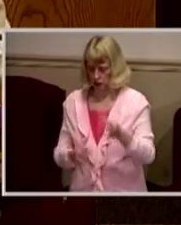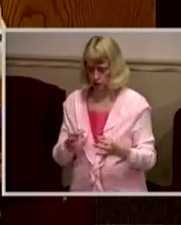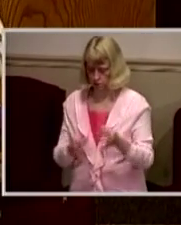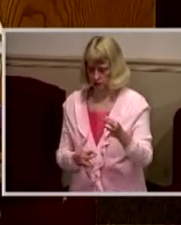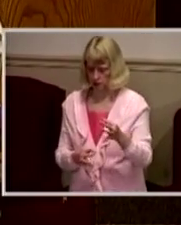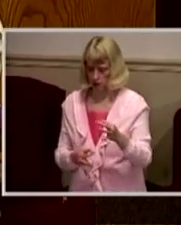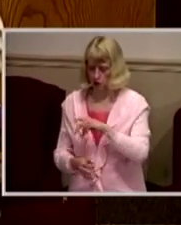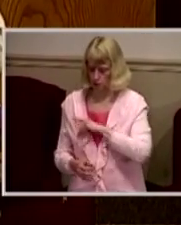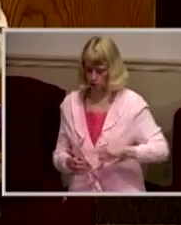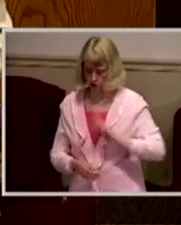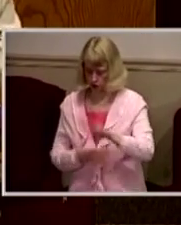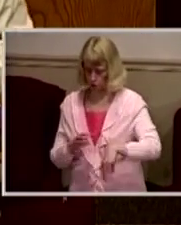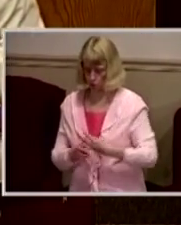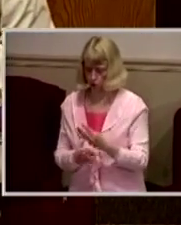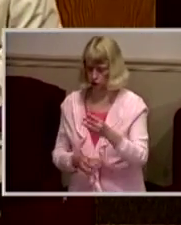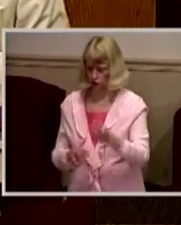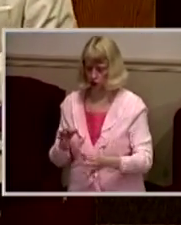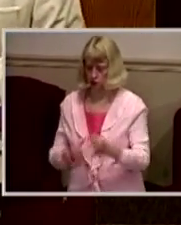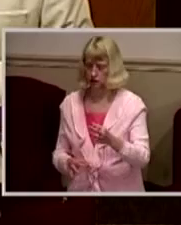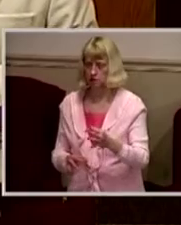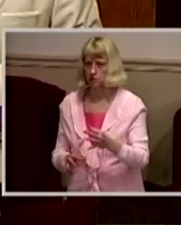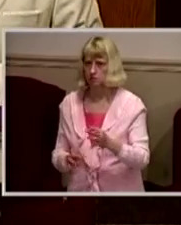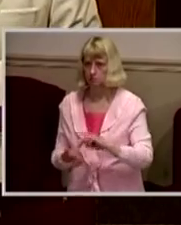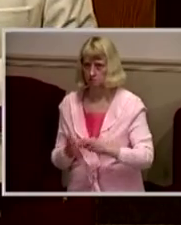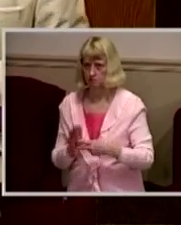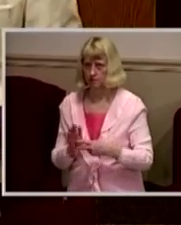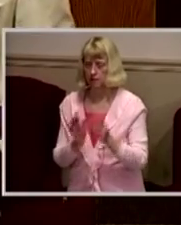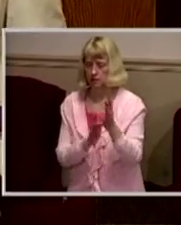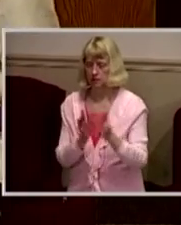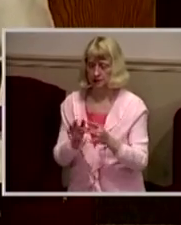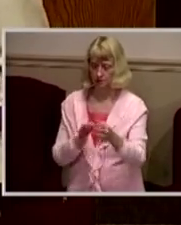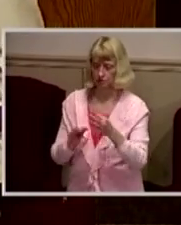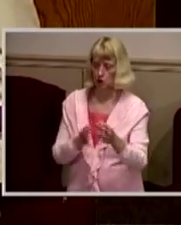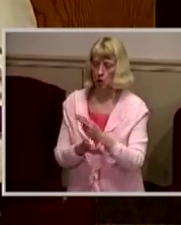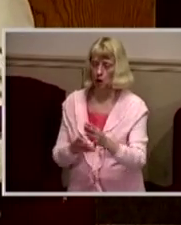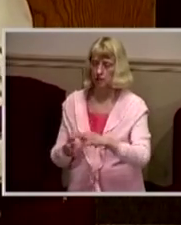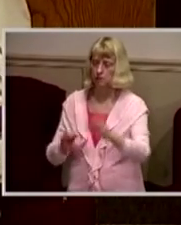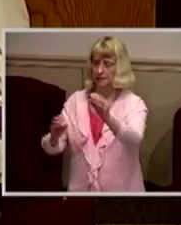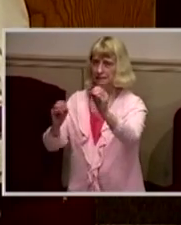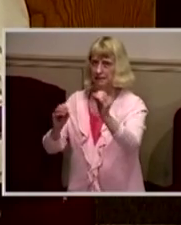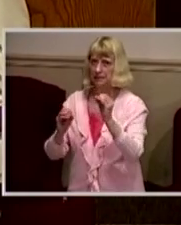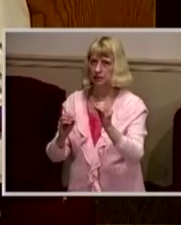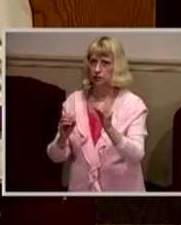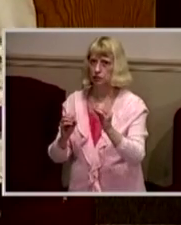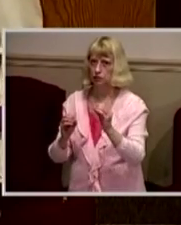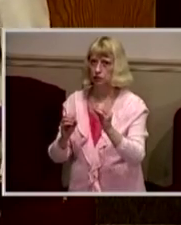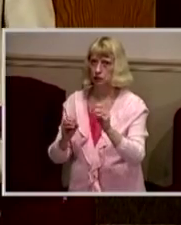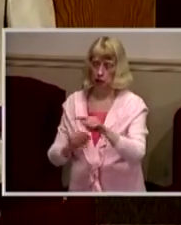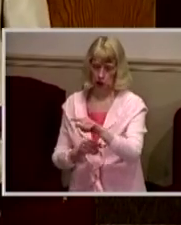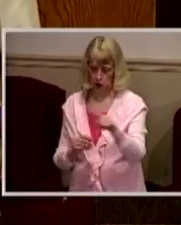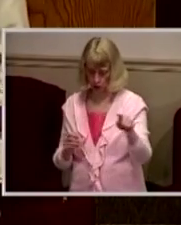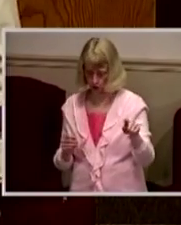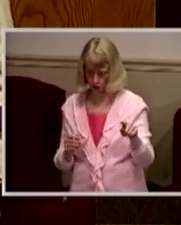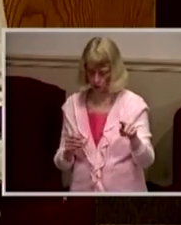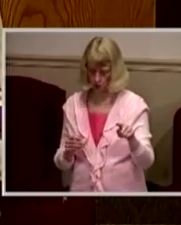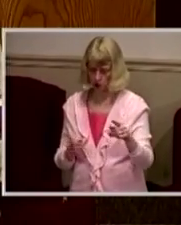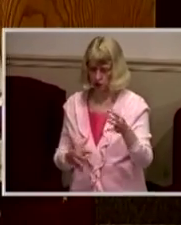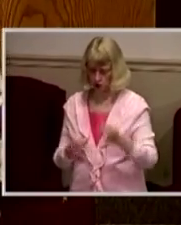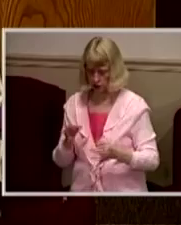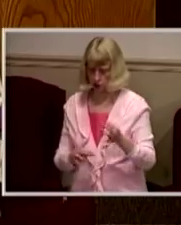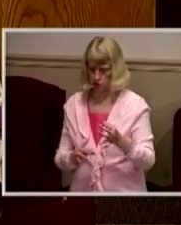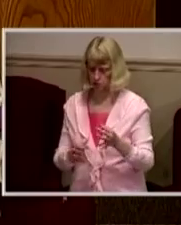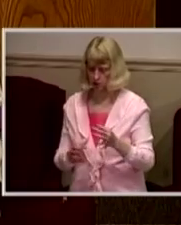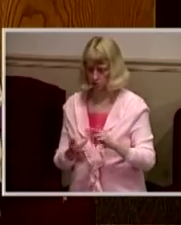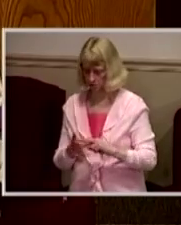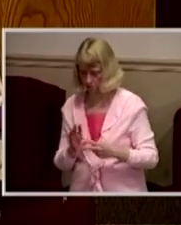because the prince of this world is judged. In other words, Jesus was saying the Spirit of God is going to teach us, is going to teach you what judgment is all